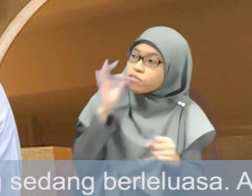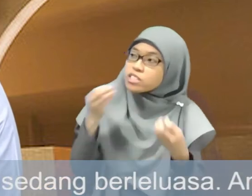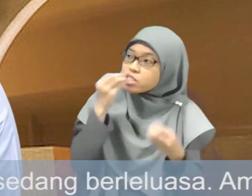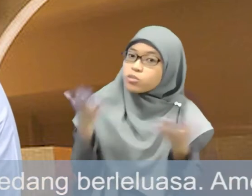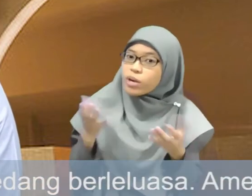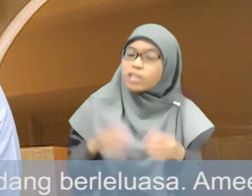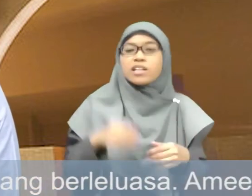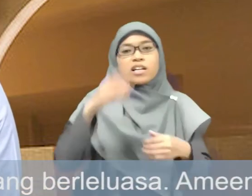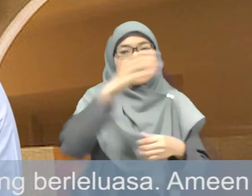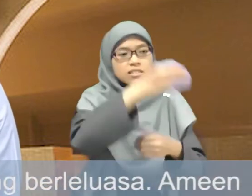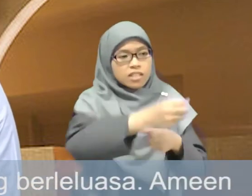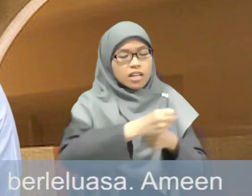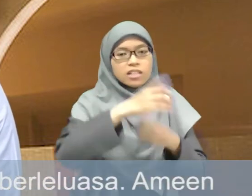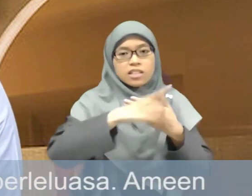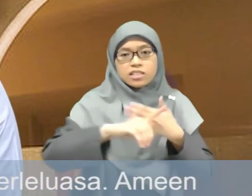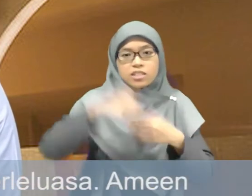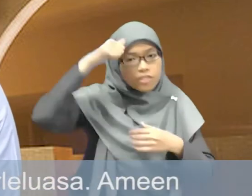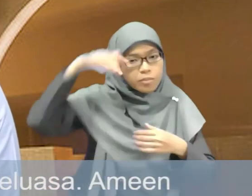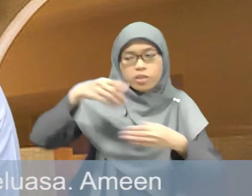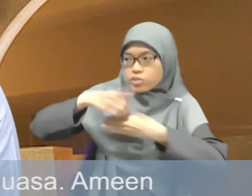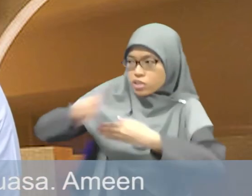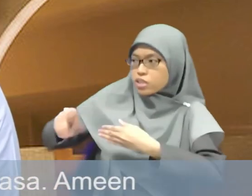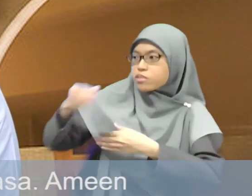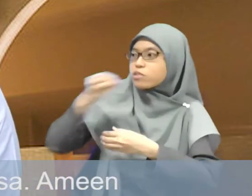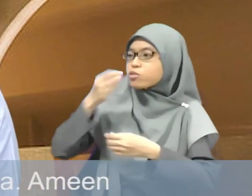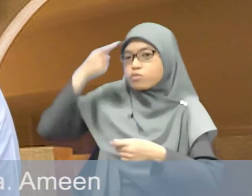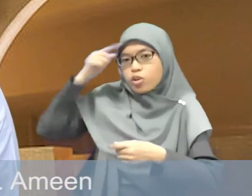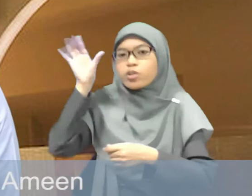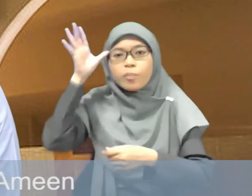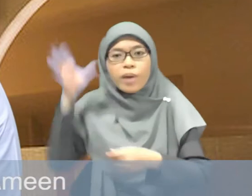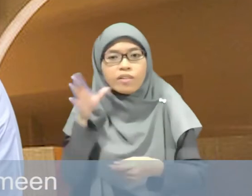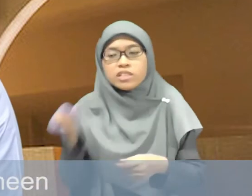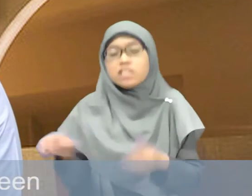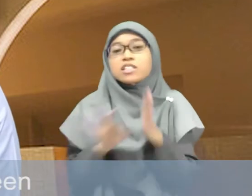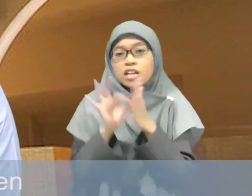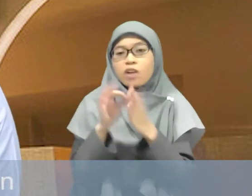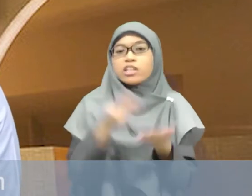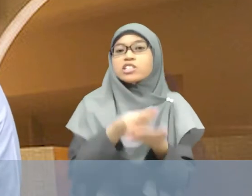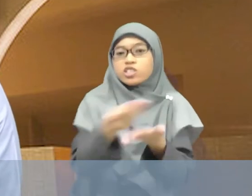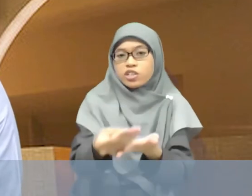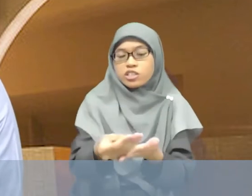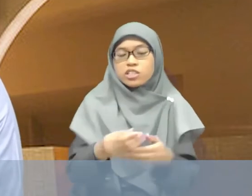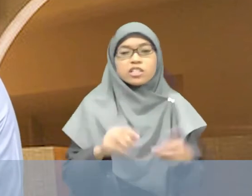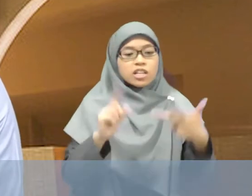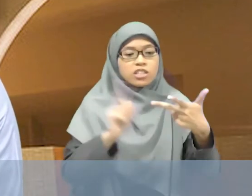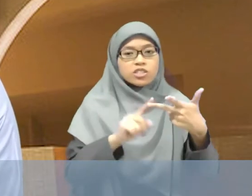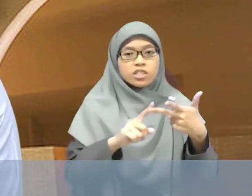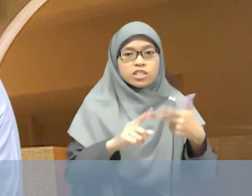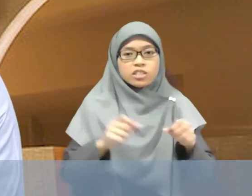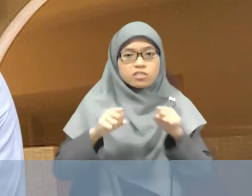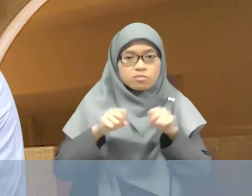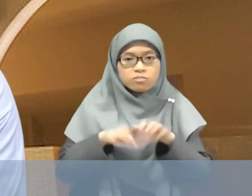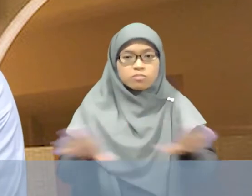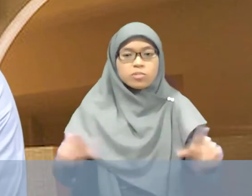someone deliver the food for them. This also counts as charity. Number 3, spread the